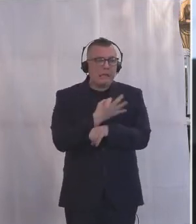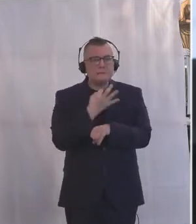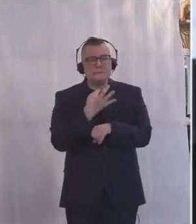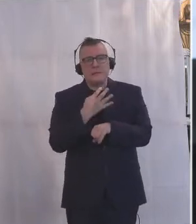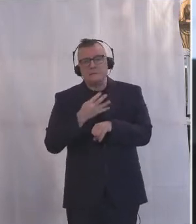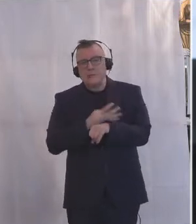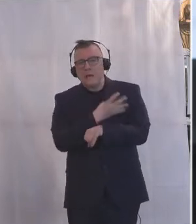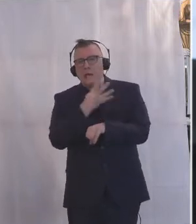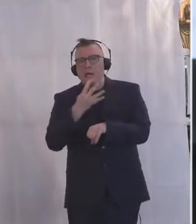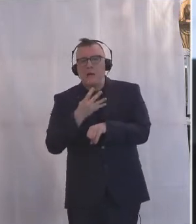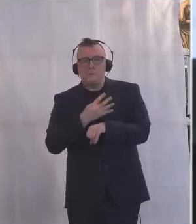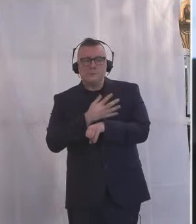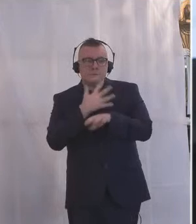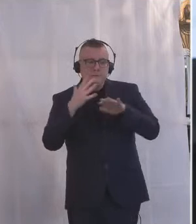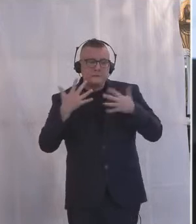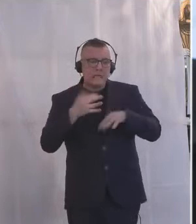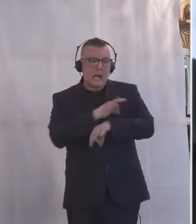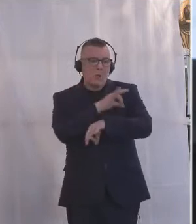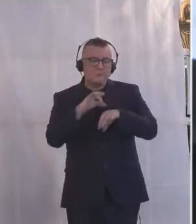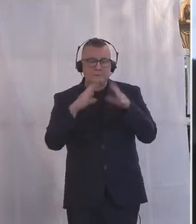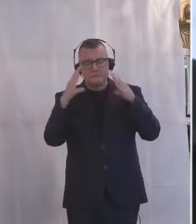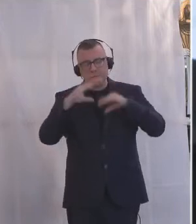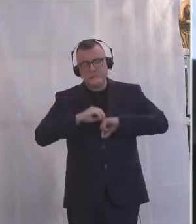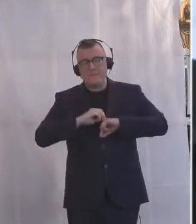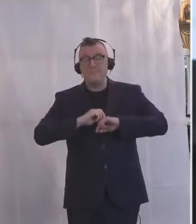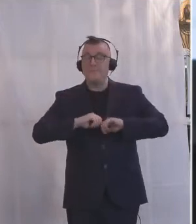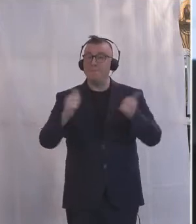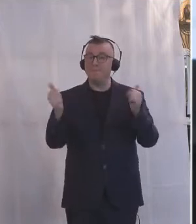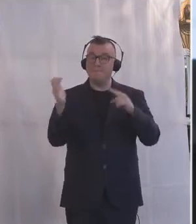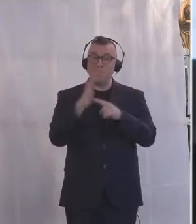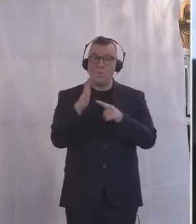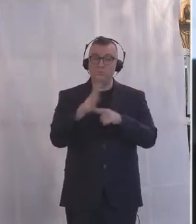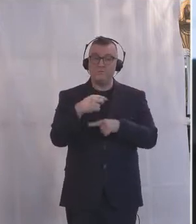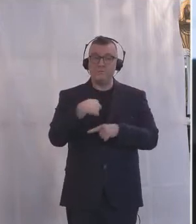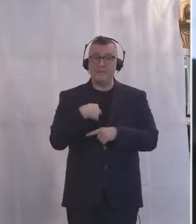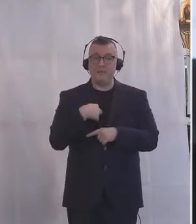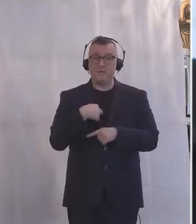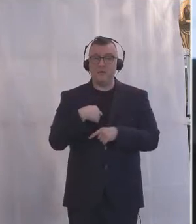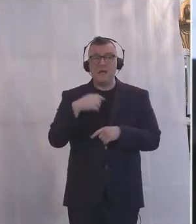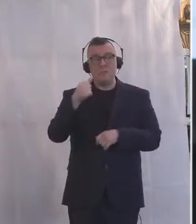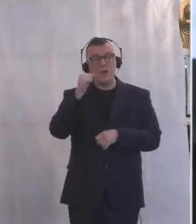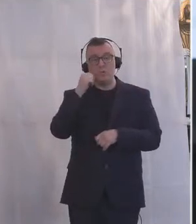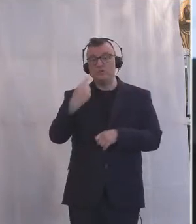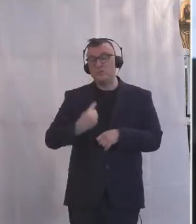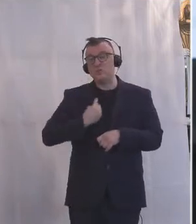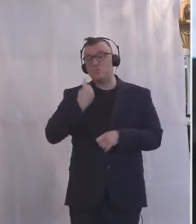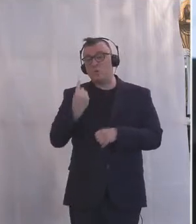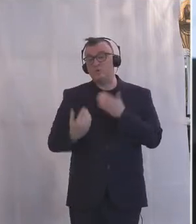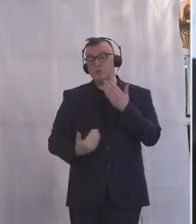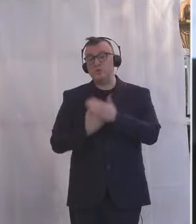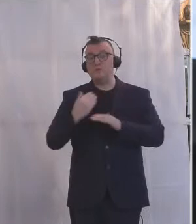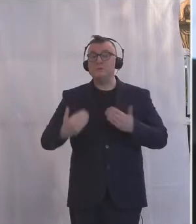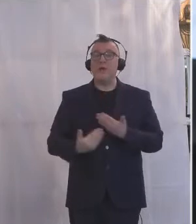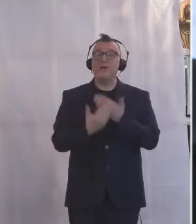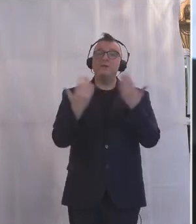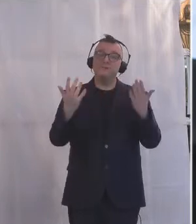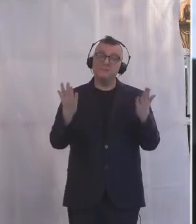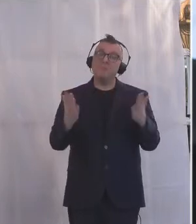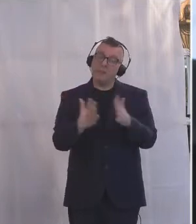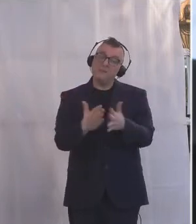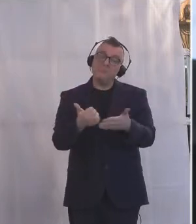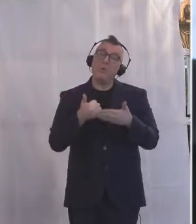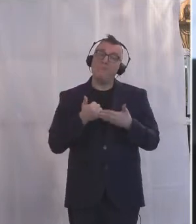hours, and just knowing that tomorrow's a new day has really, really helped me, because I think in addition to being able to speak to other people,